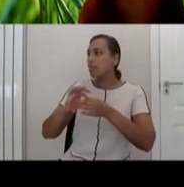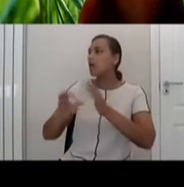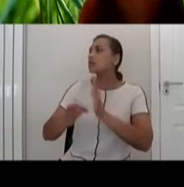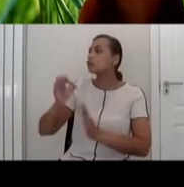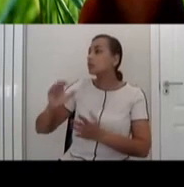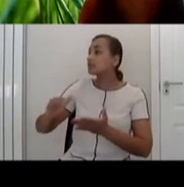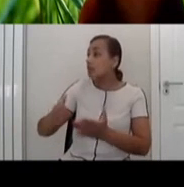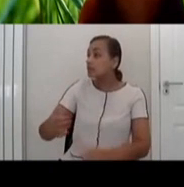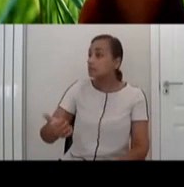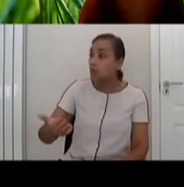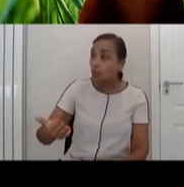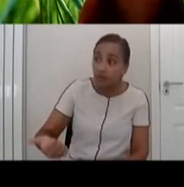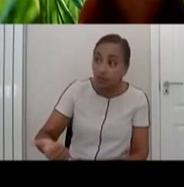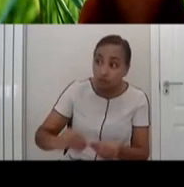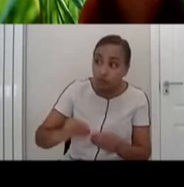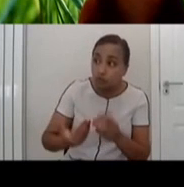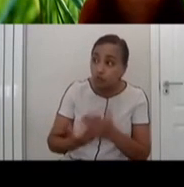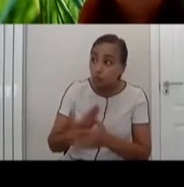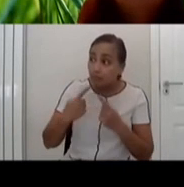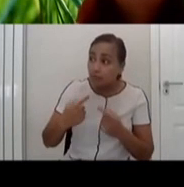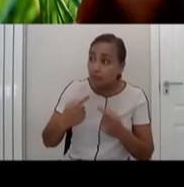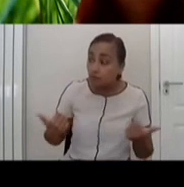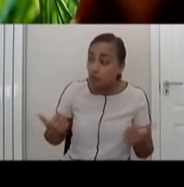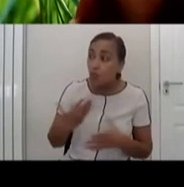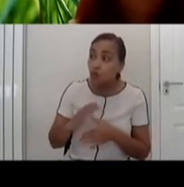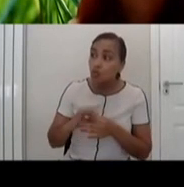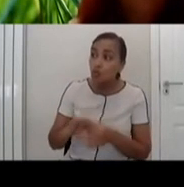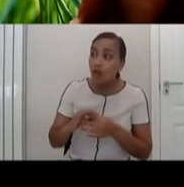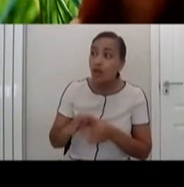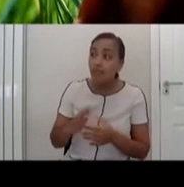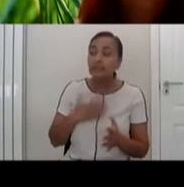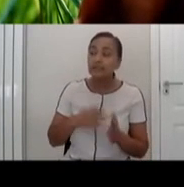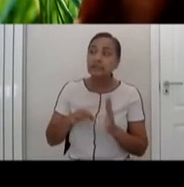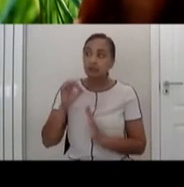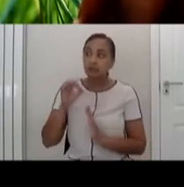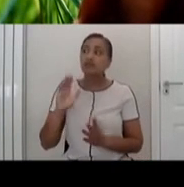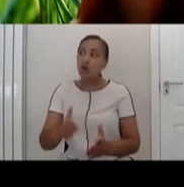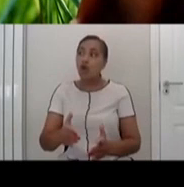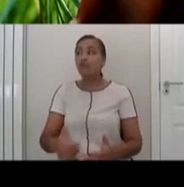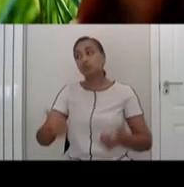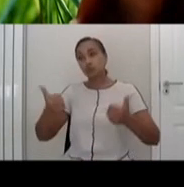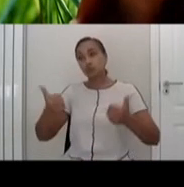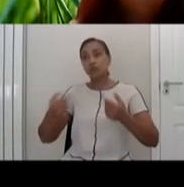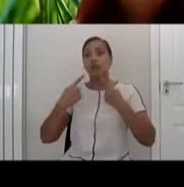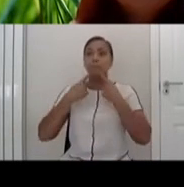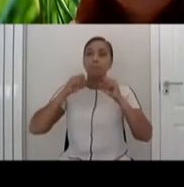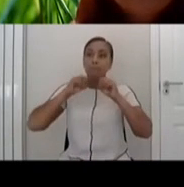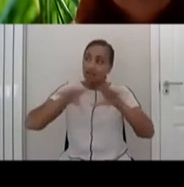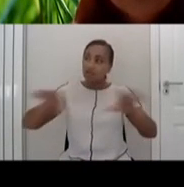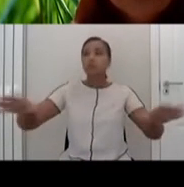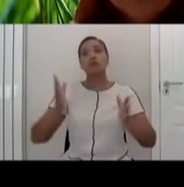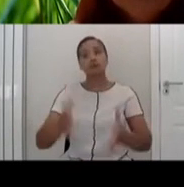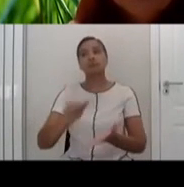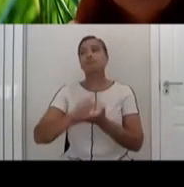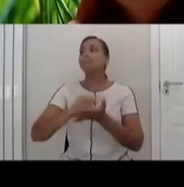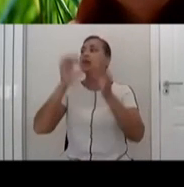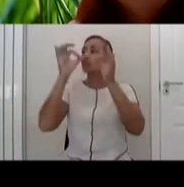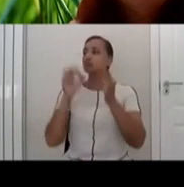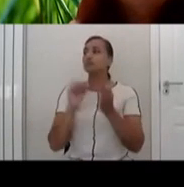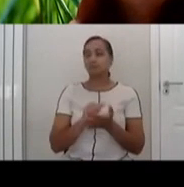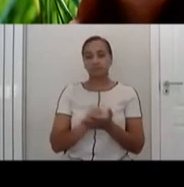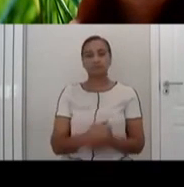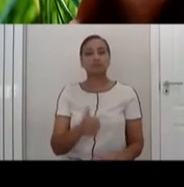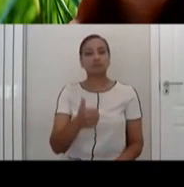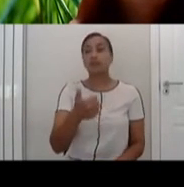producing something or working together to kind of get those messages out in a more effective way. Yeah, I mean, it's definitely important to work with the